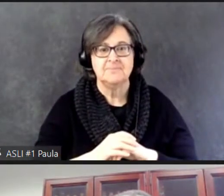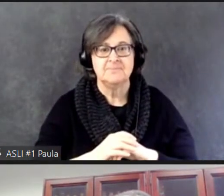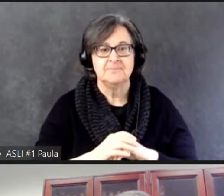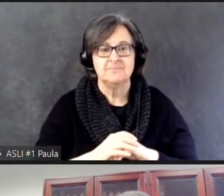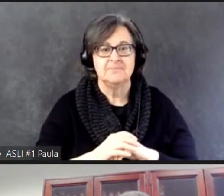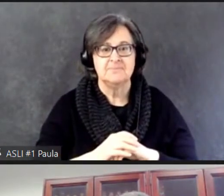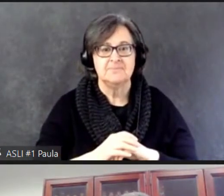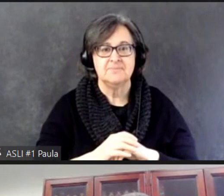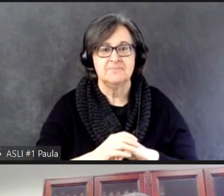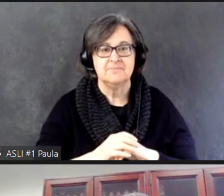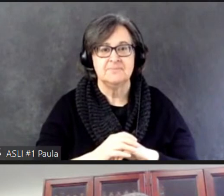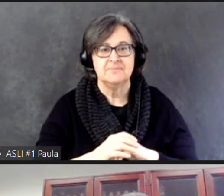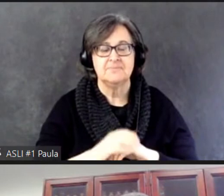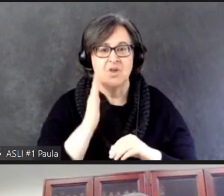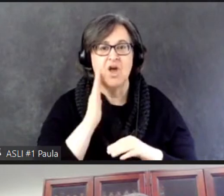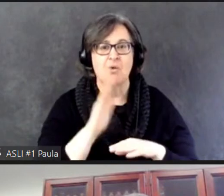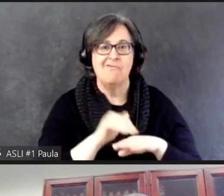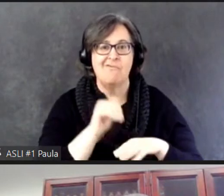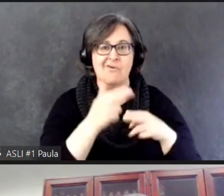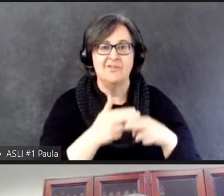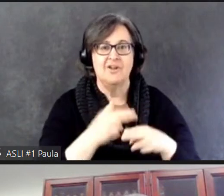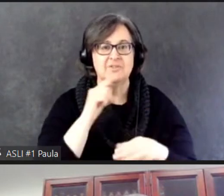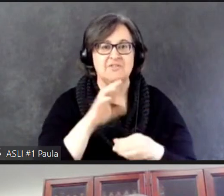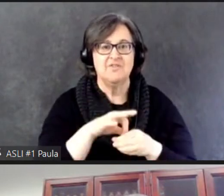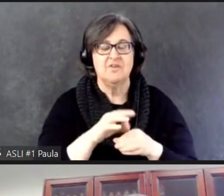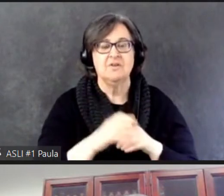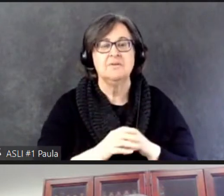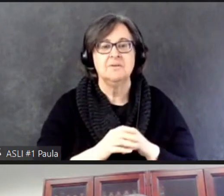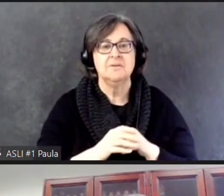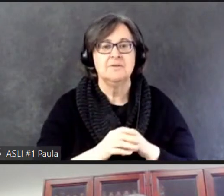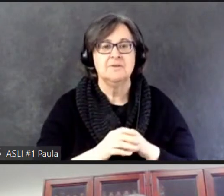seconded. I'll take a roll call vote.